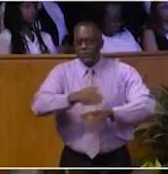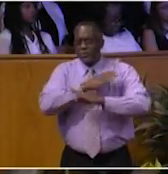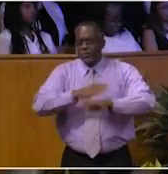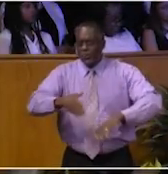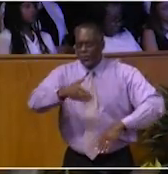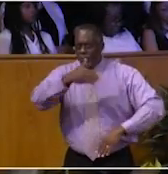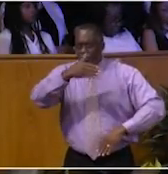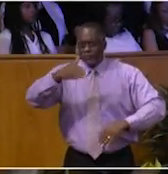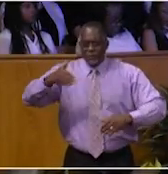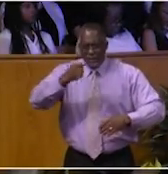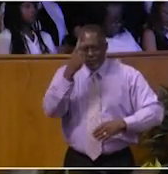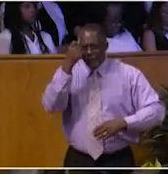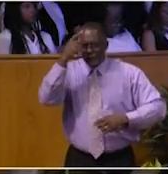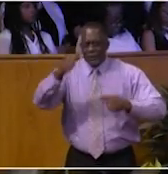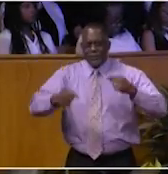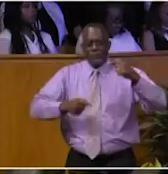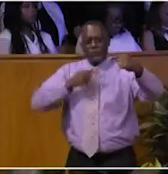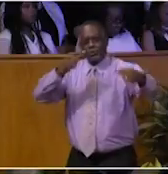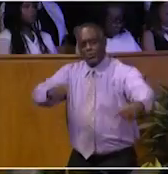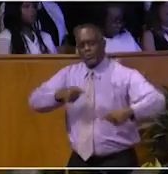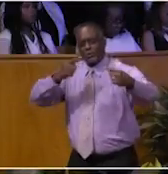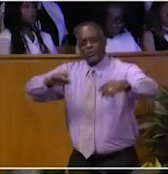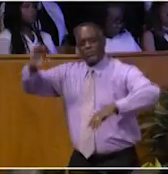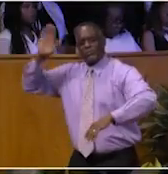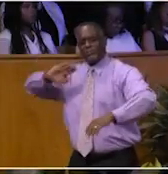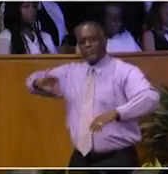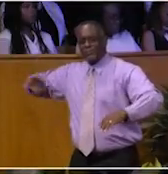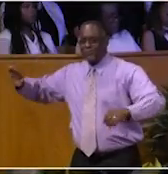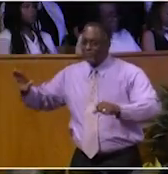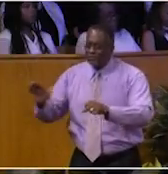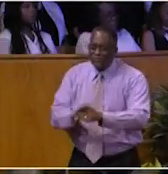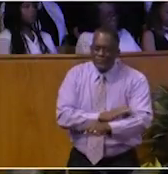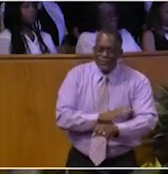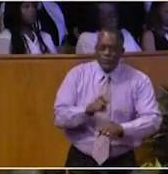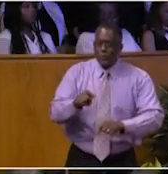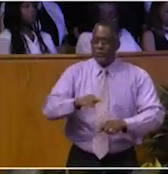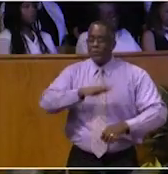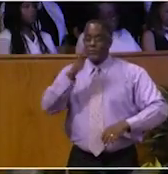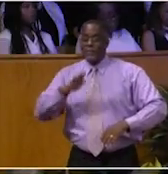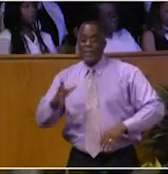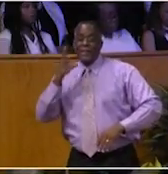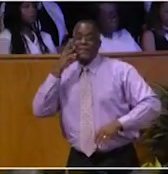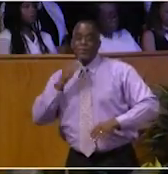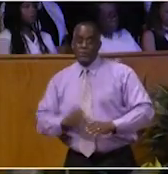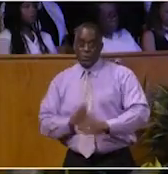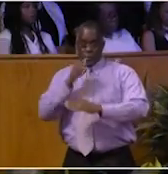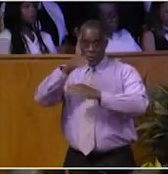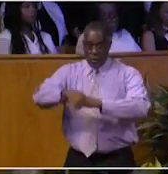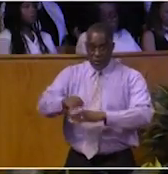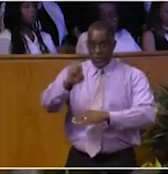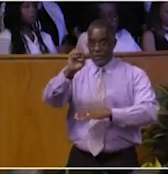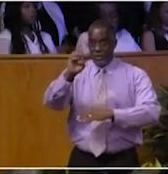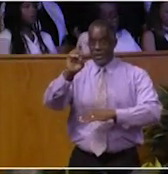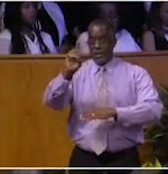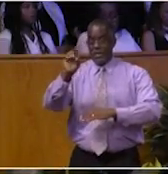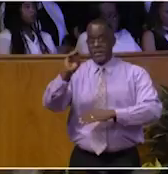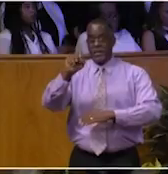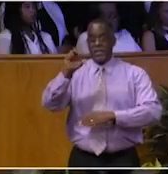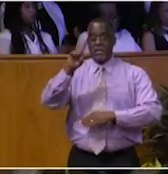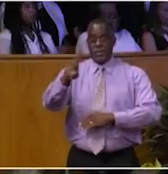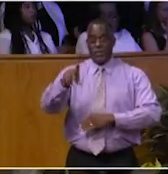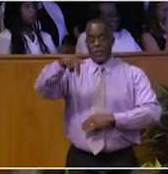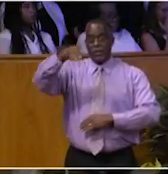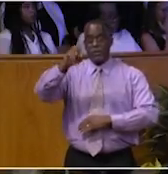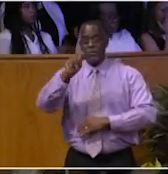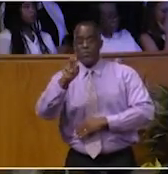struggle. They didn't have to cross the Edmund Pettus Bridge. They don't know what it feels like to have